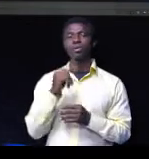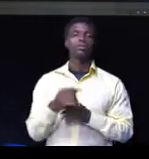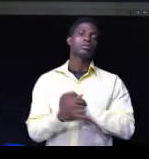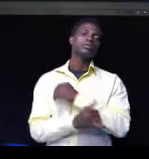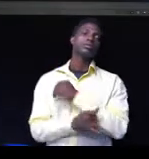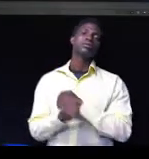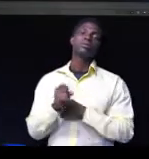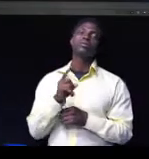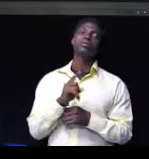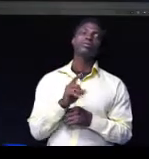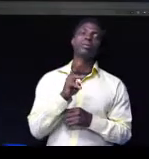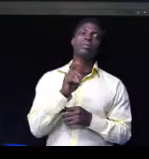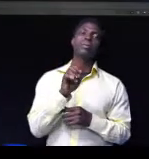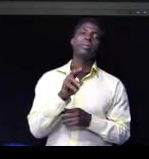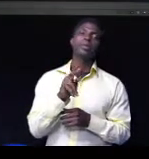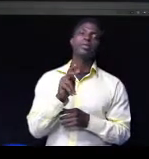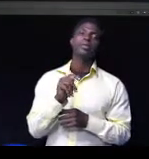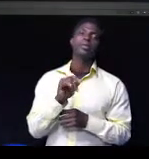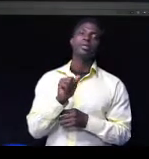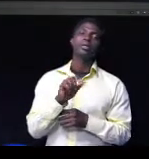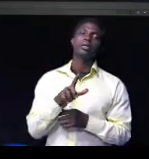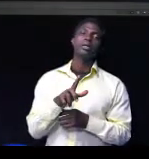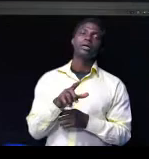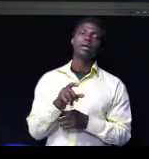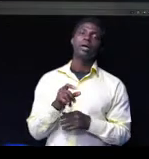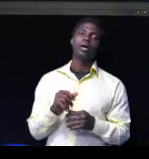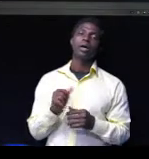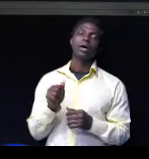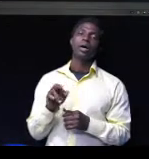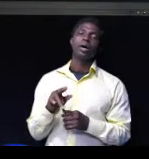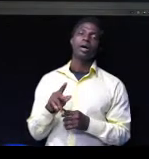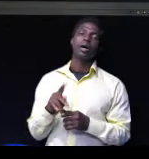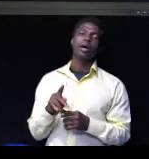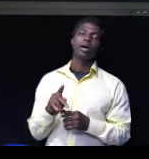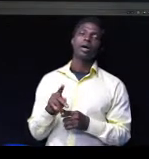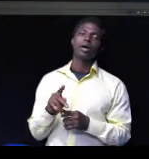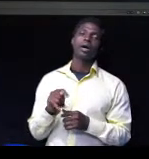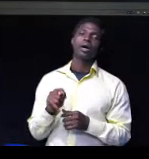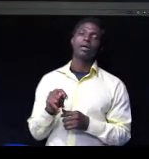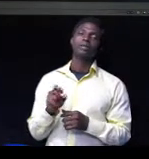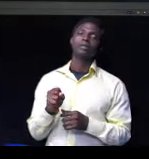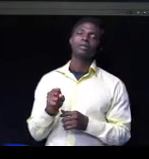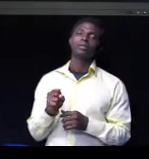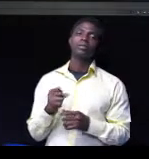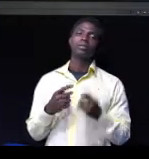countries where martial arts were originated from.